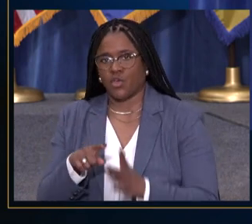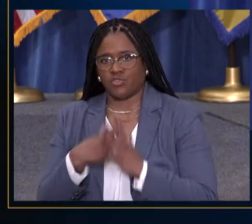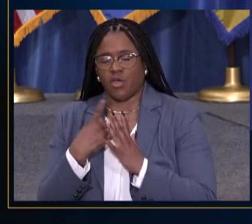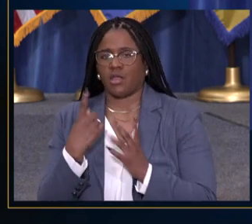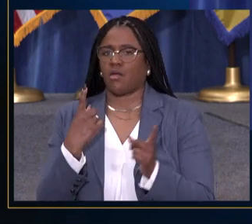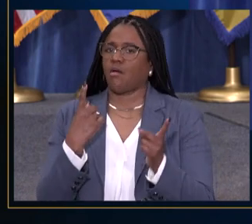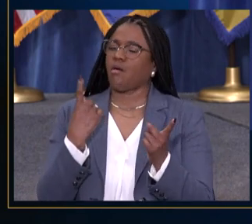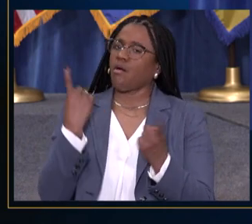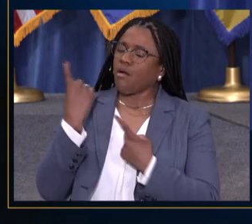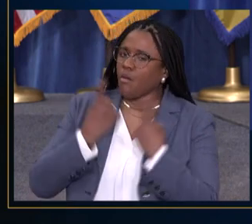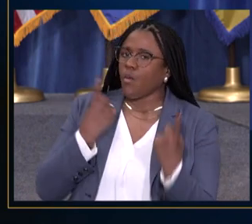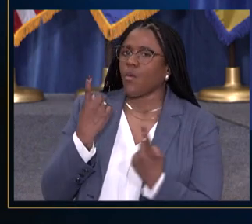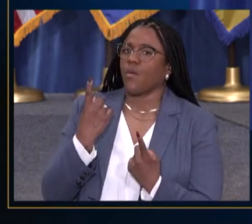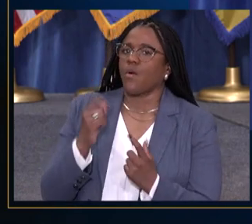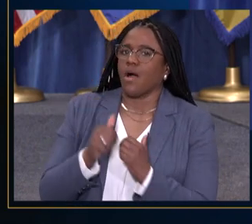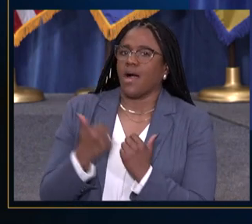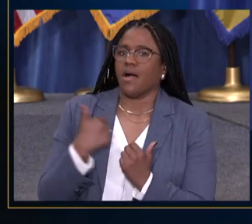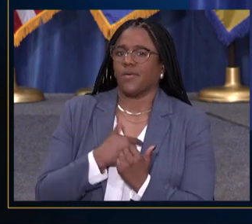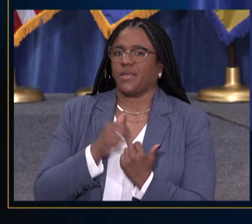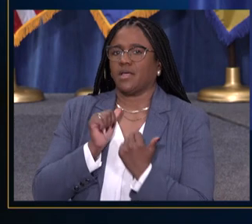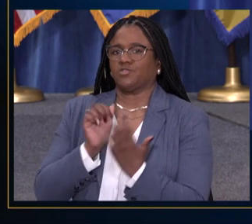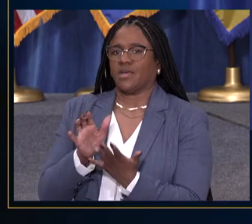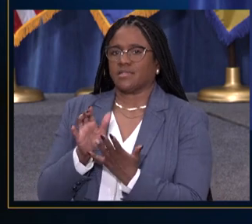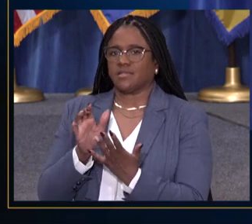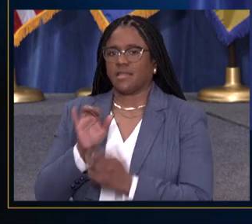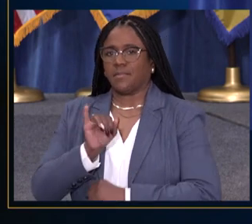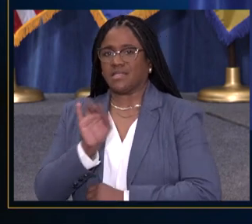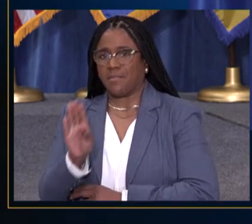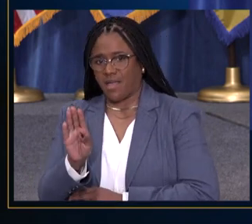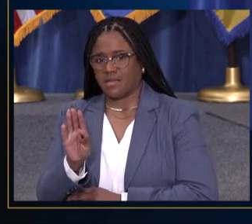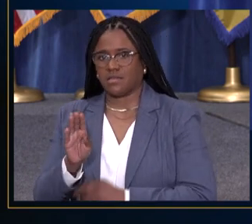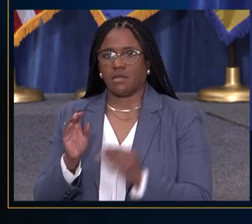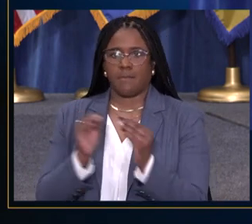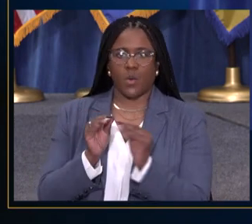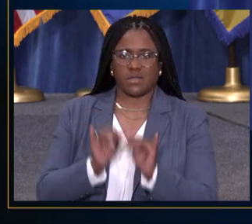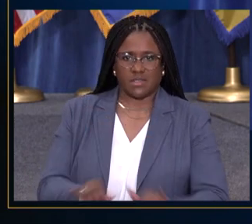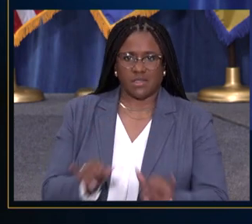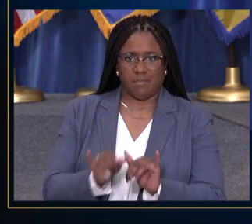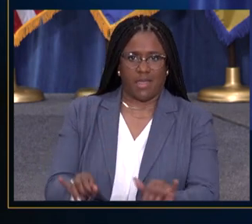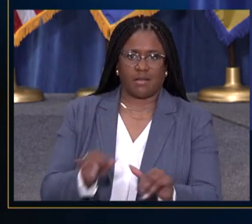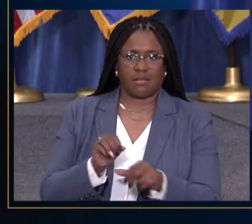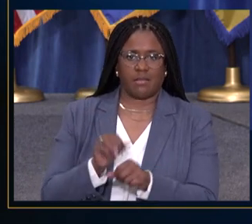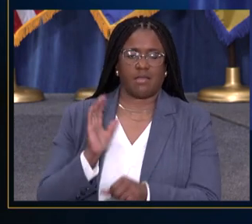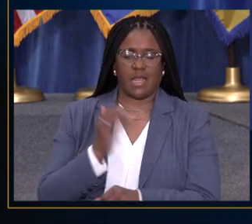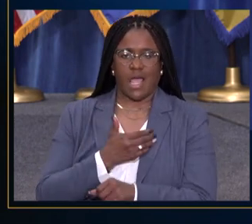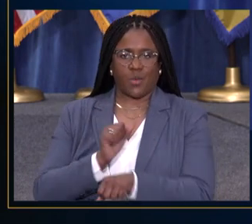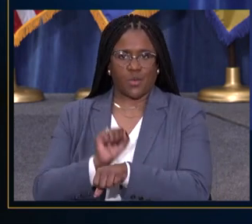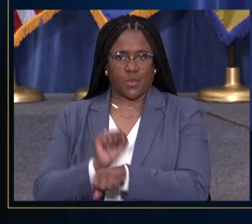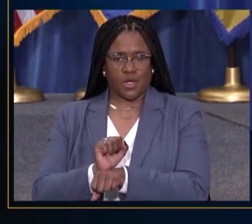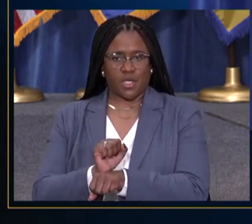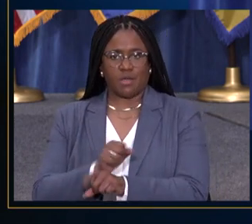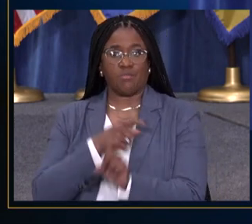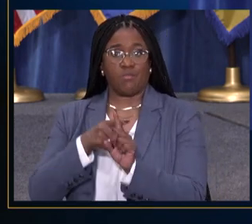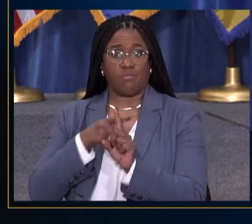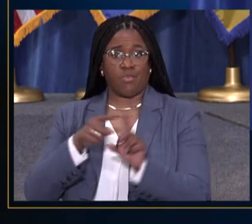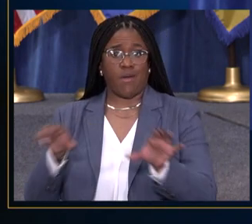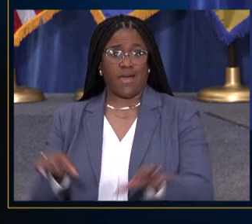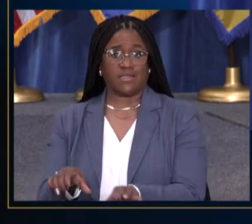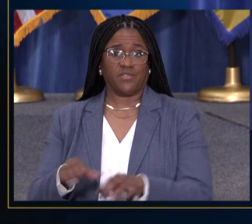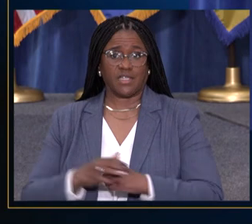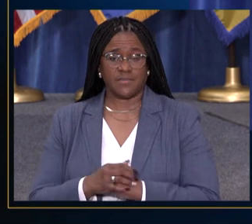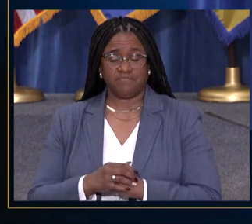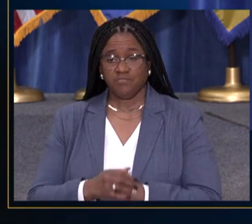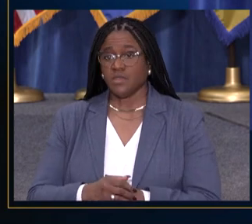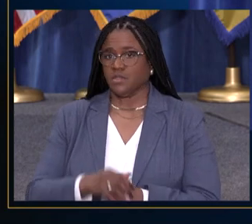through how can we address implicit bias more systematically in the work that we do and proactively so we can identify